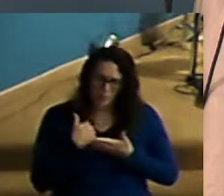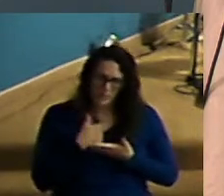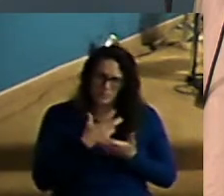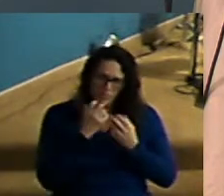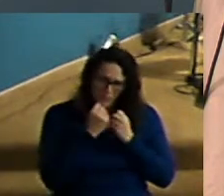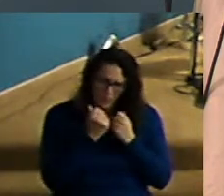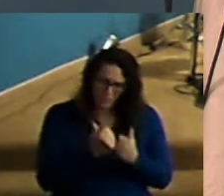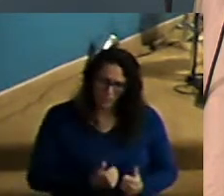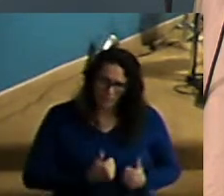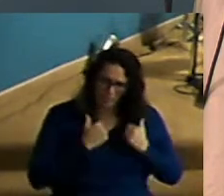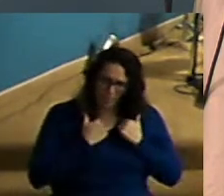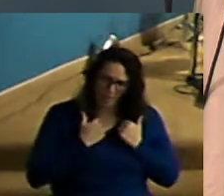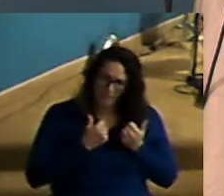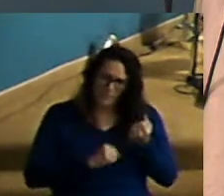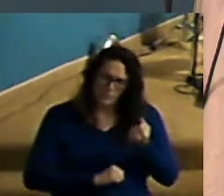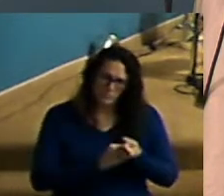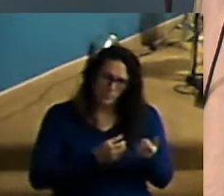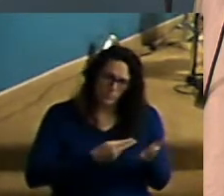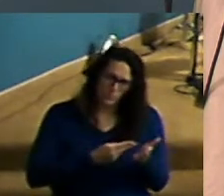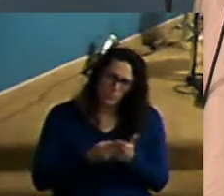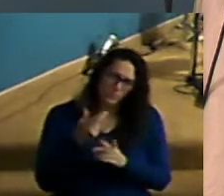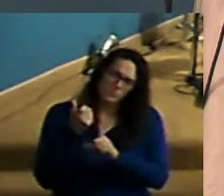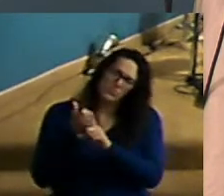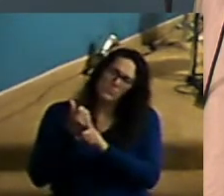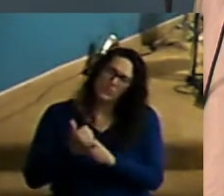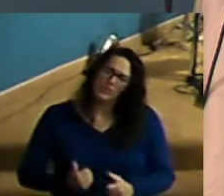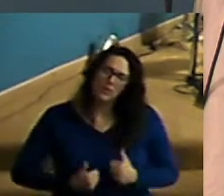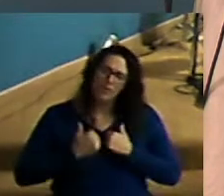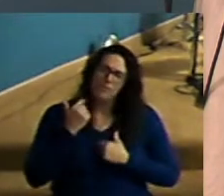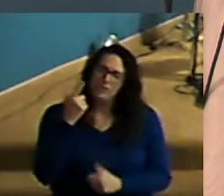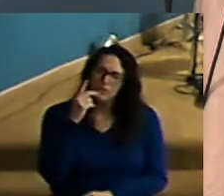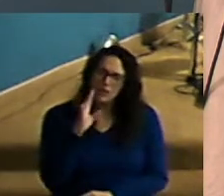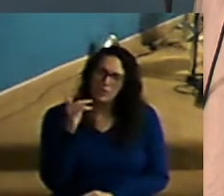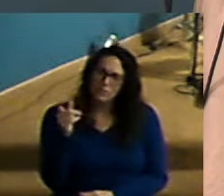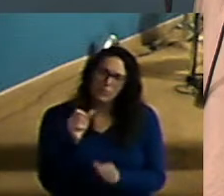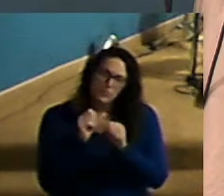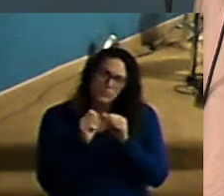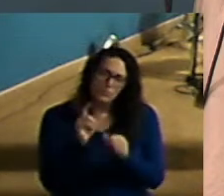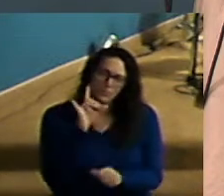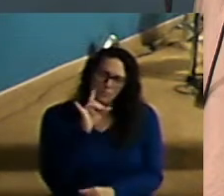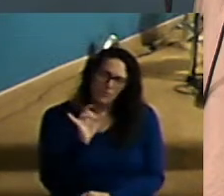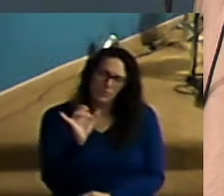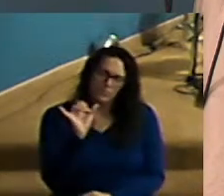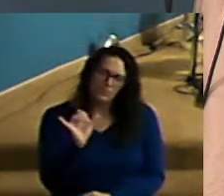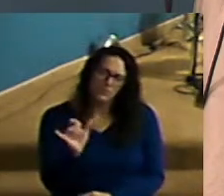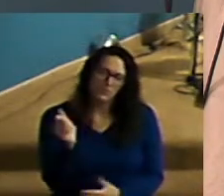You are the living God, and you endure forever and ever. Amen.